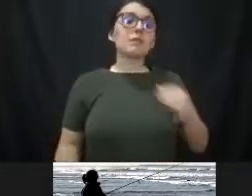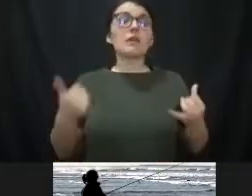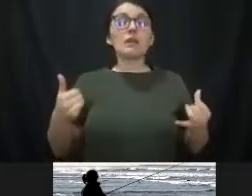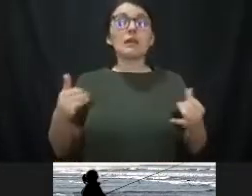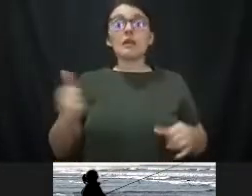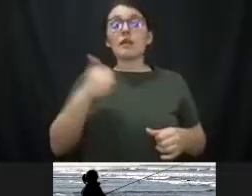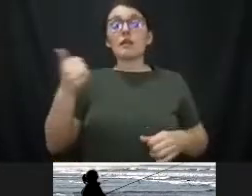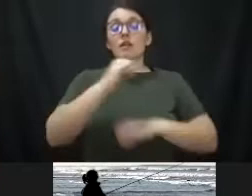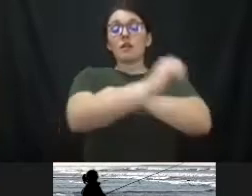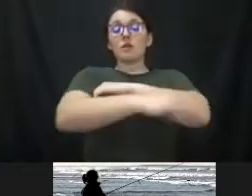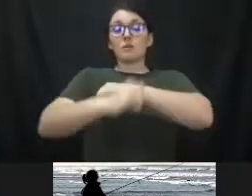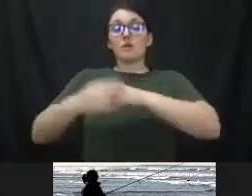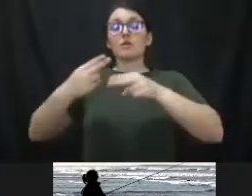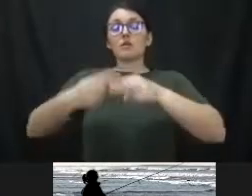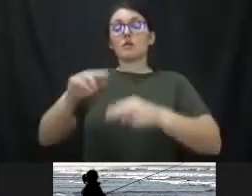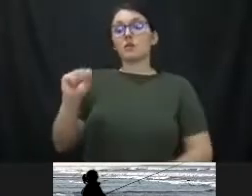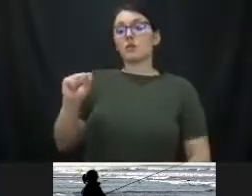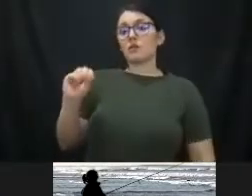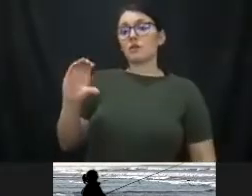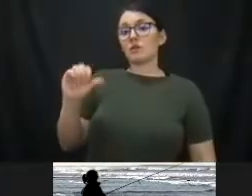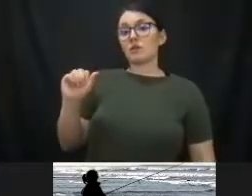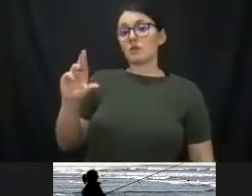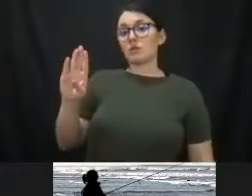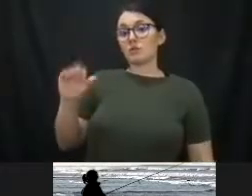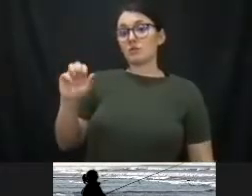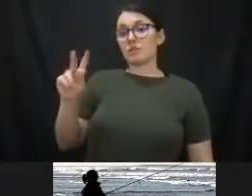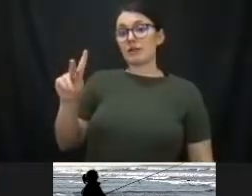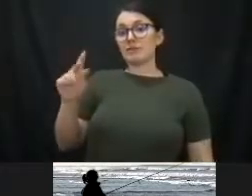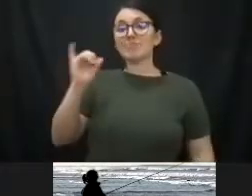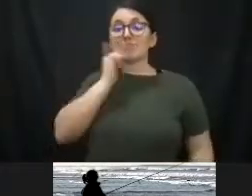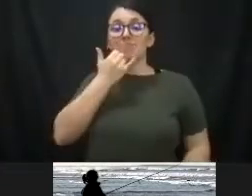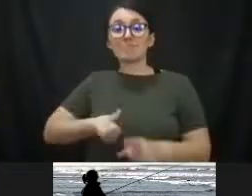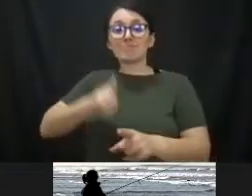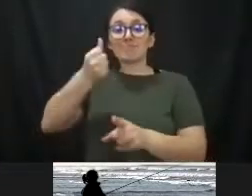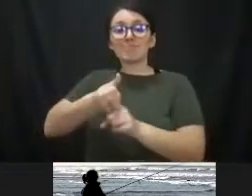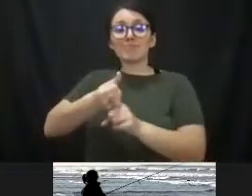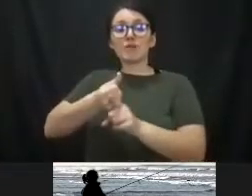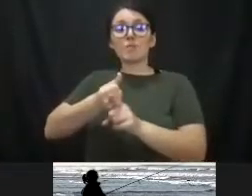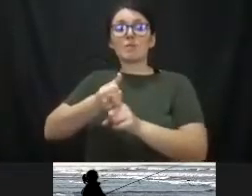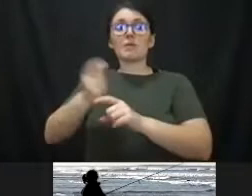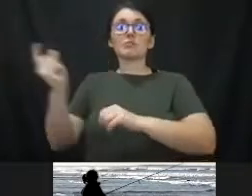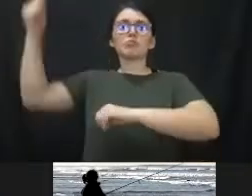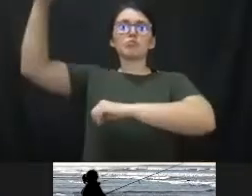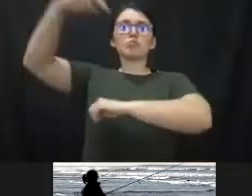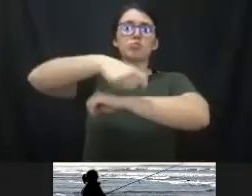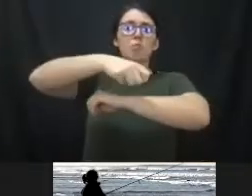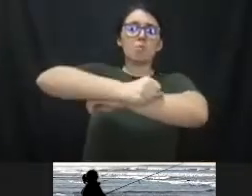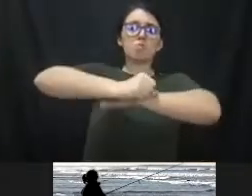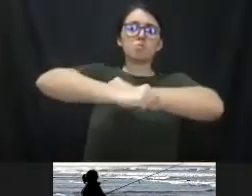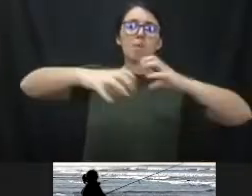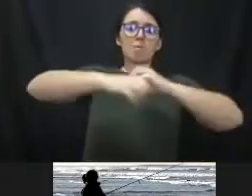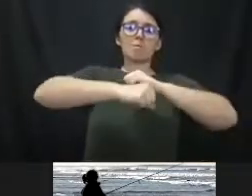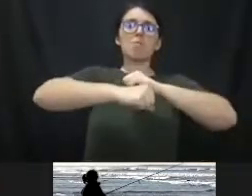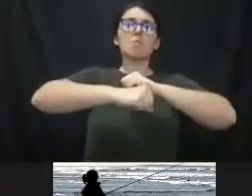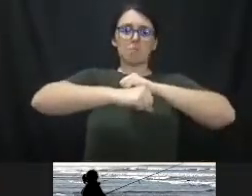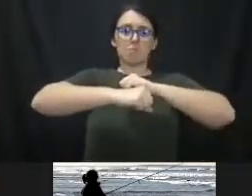is Scarback. Scarback got hit by an exploding harpoon. So what happened in the